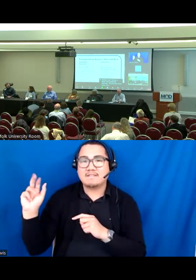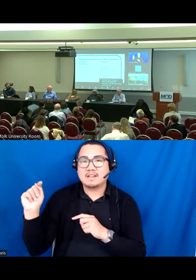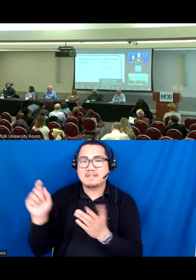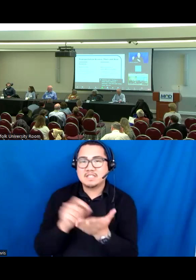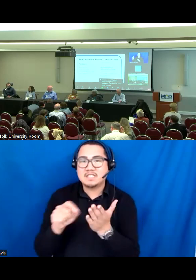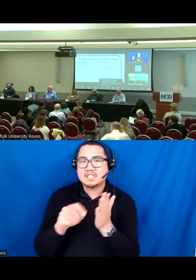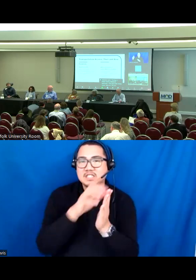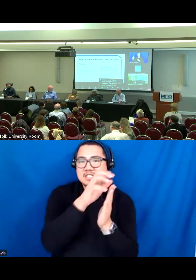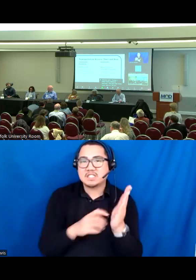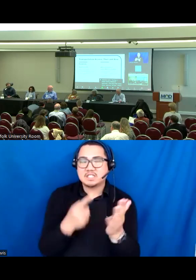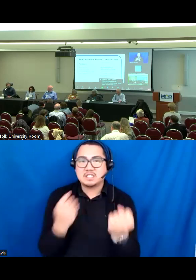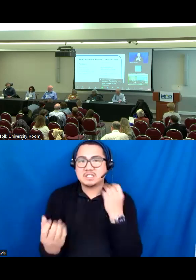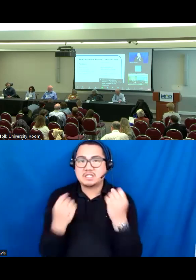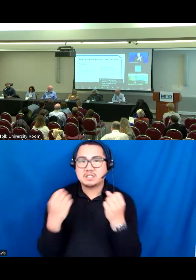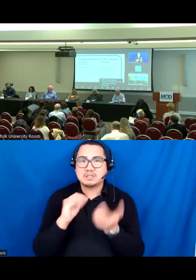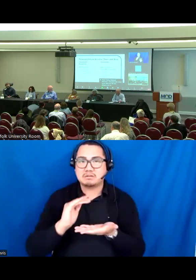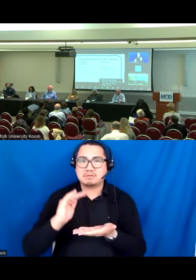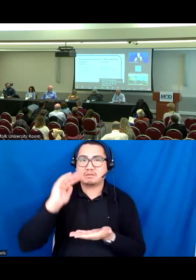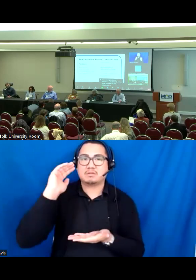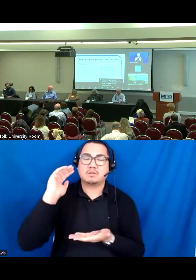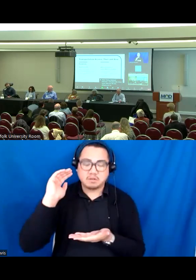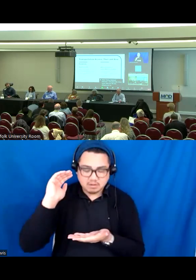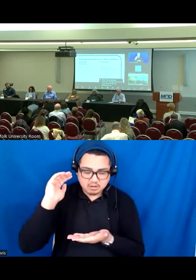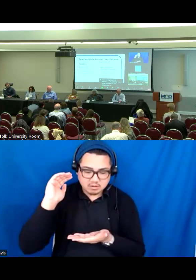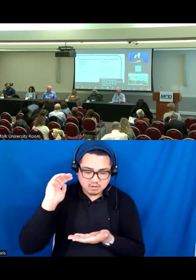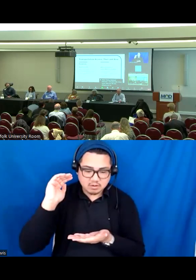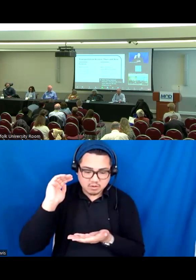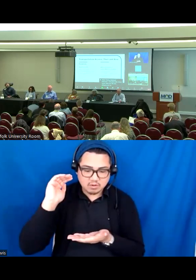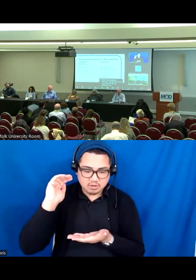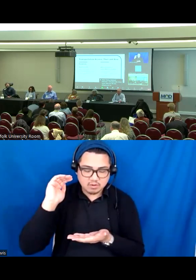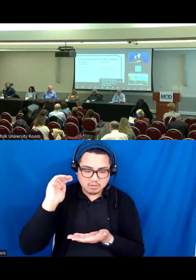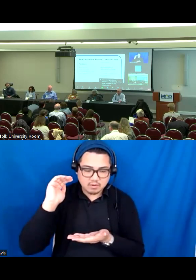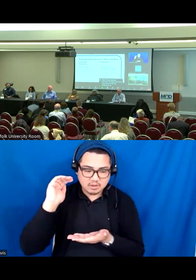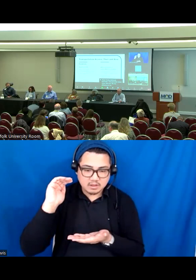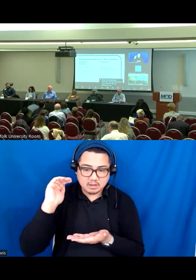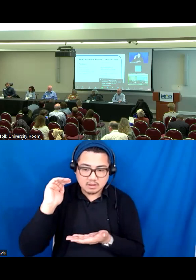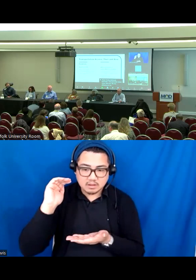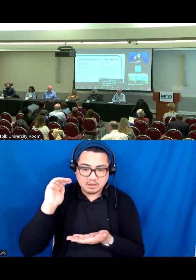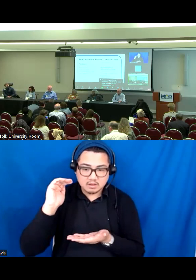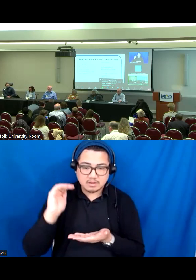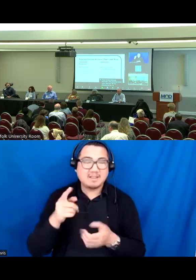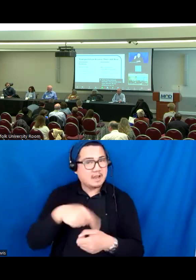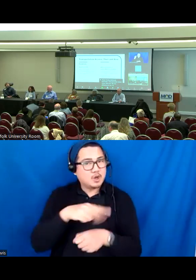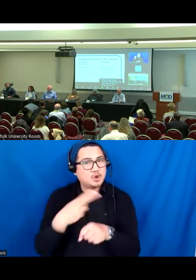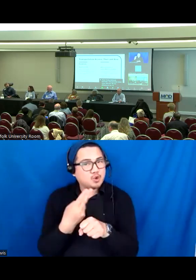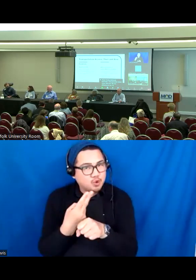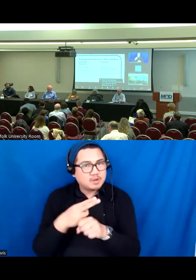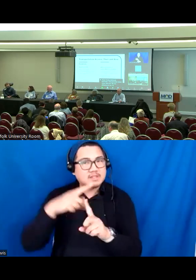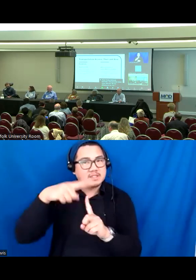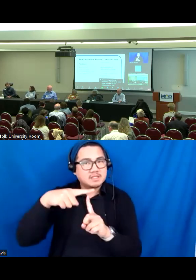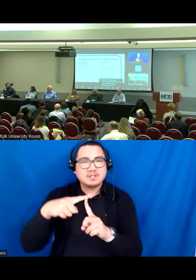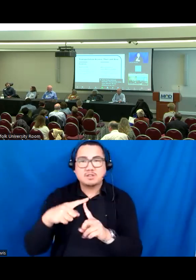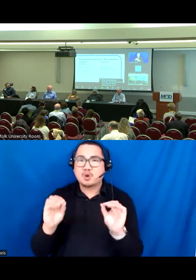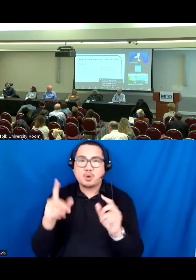gathered represented user experts of the team. Nobody could